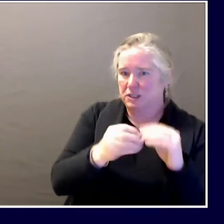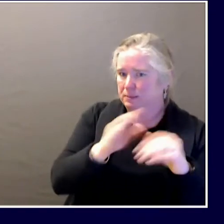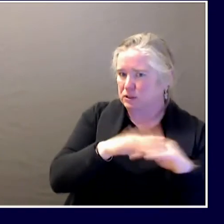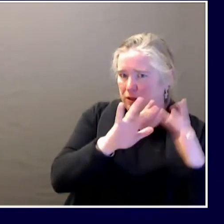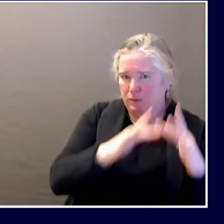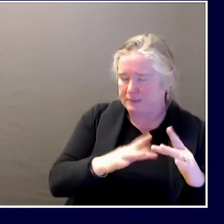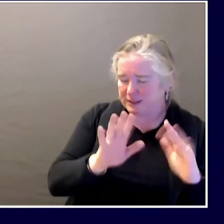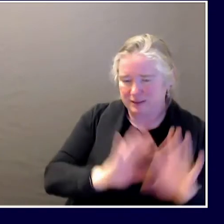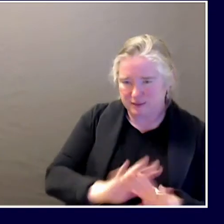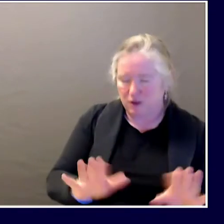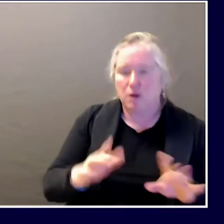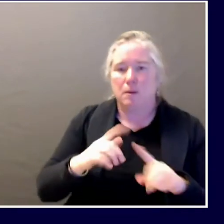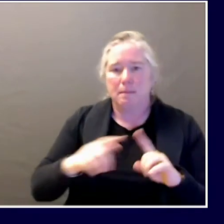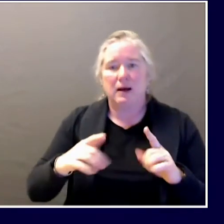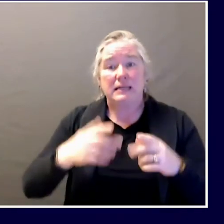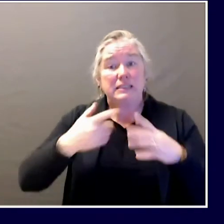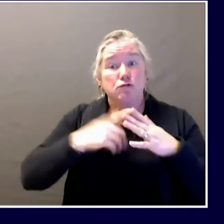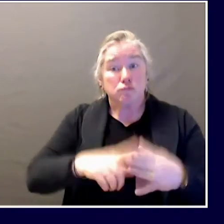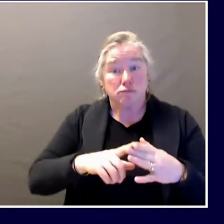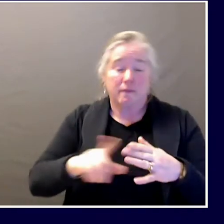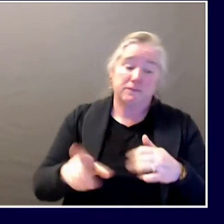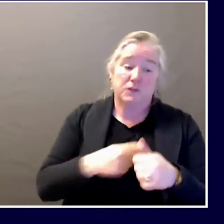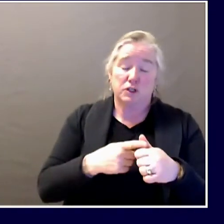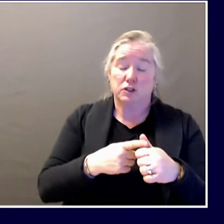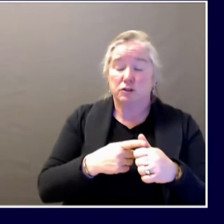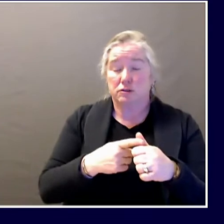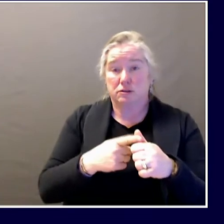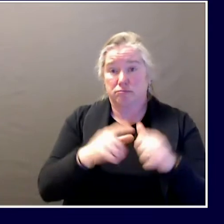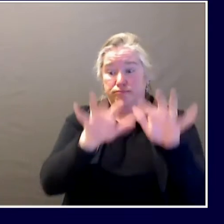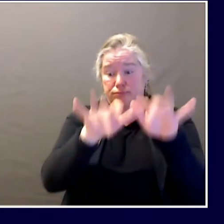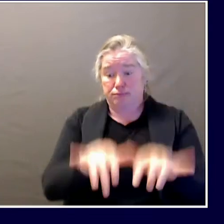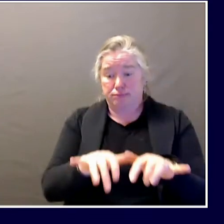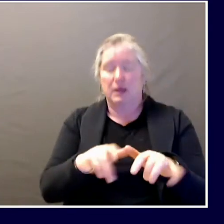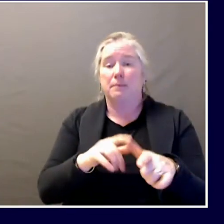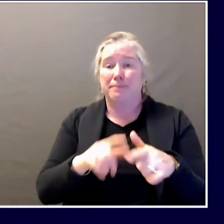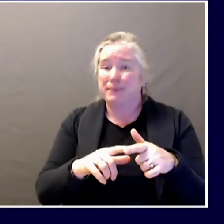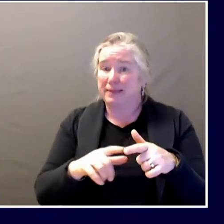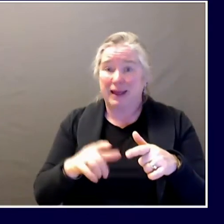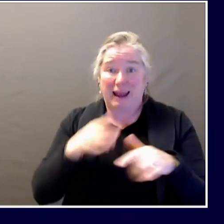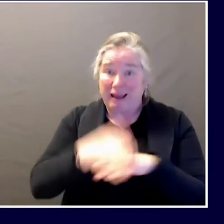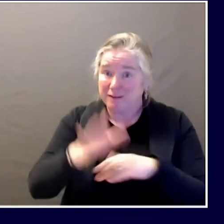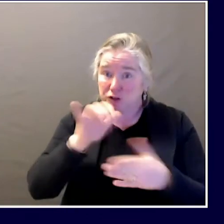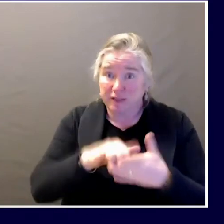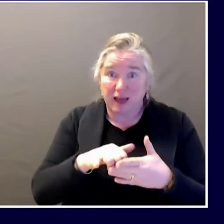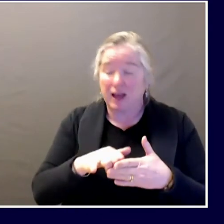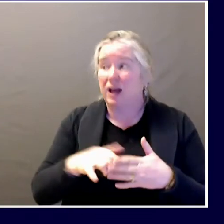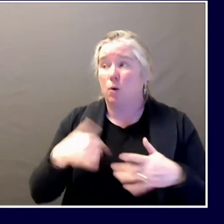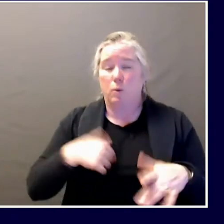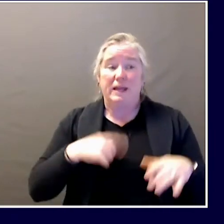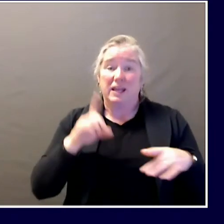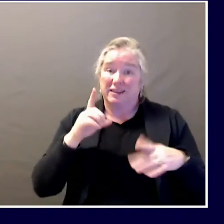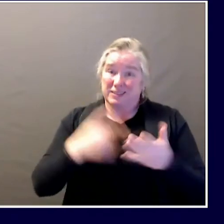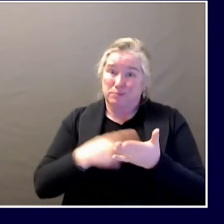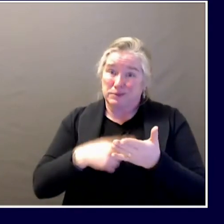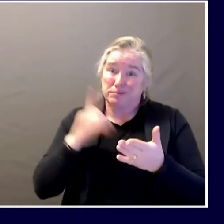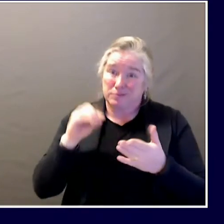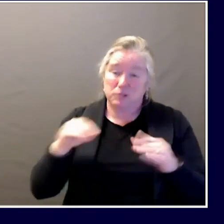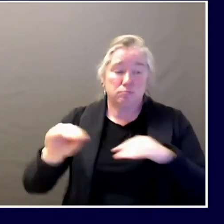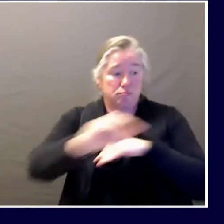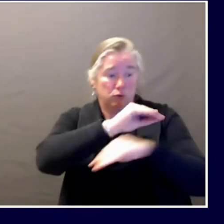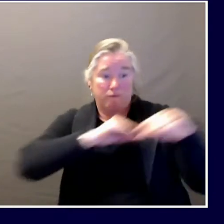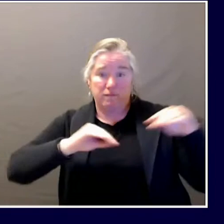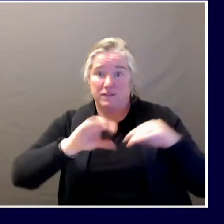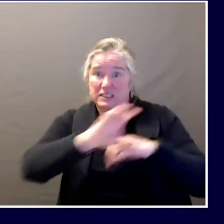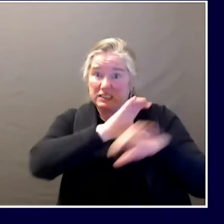a preliminary sense of who is giving out what. The other thing that I've started to see and have urged larger scale sites